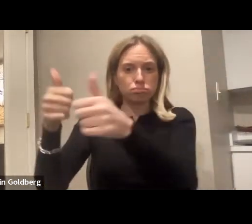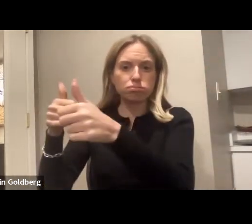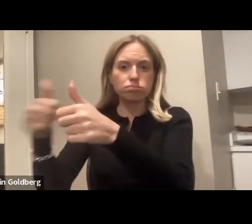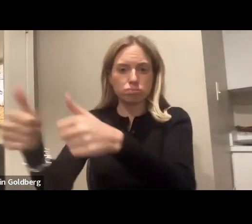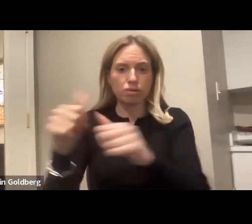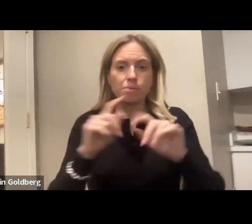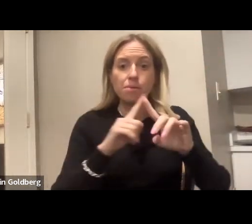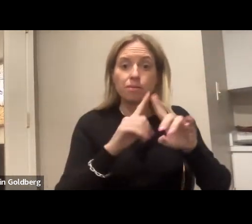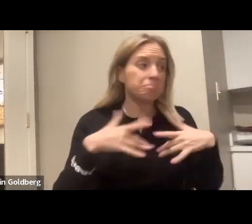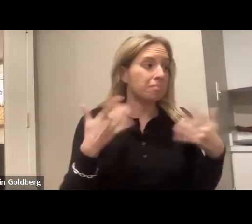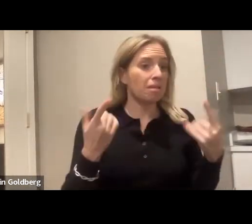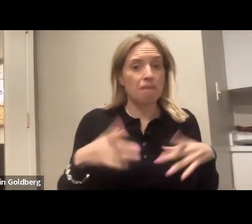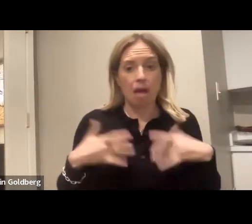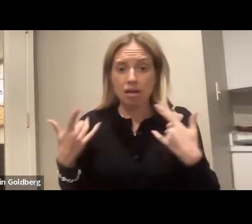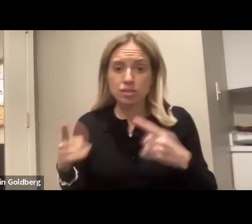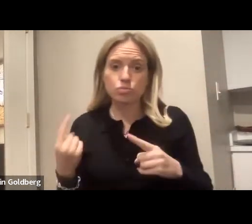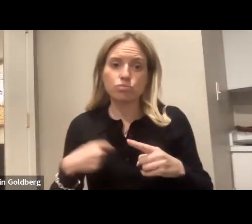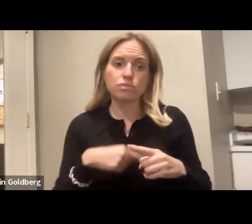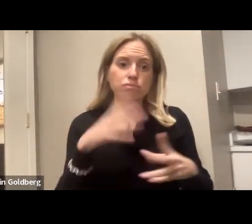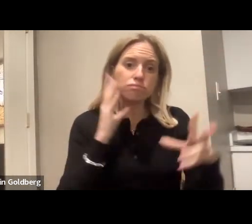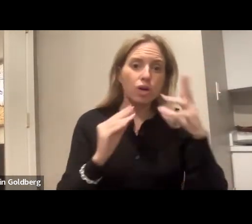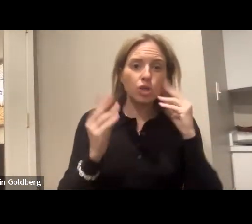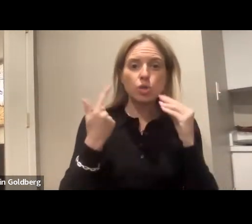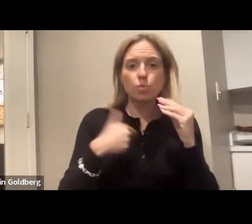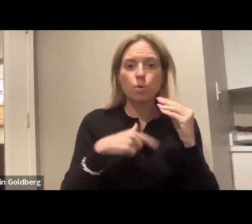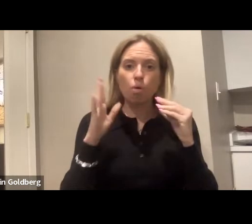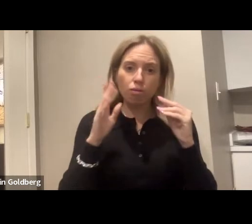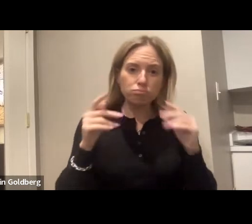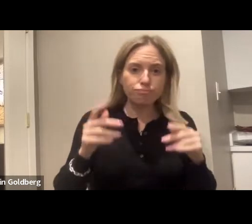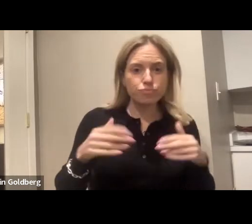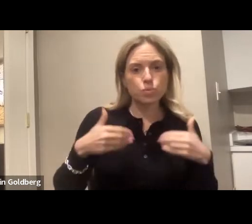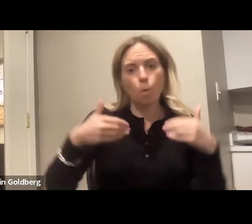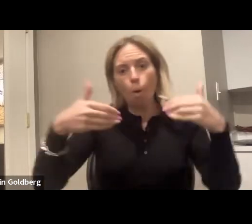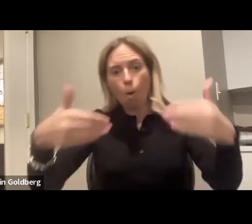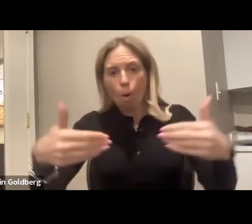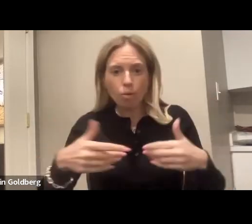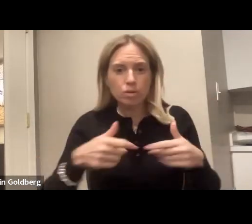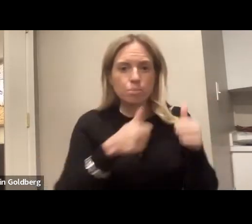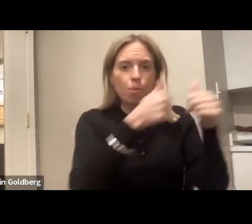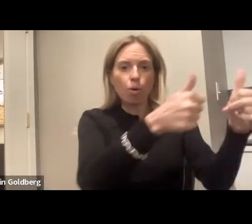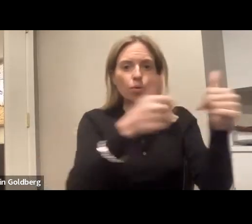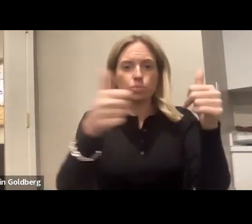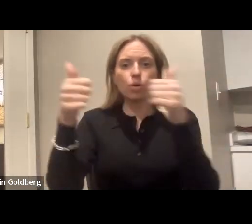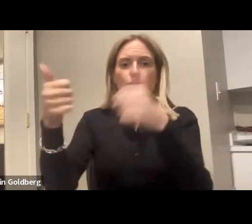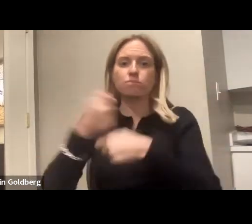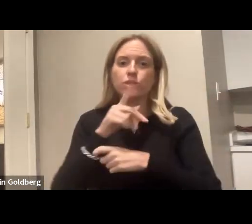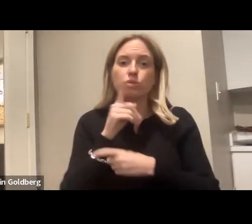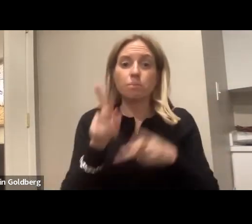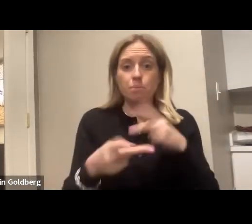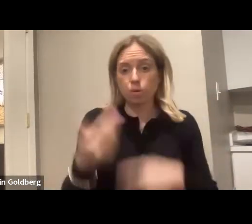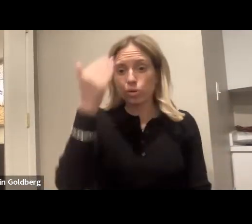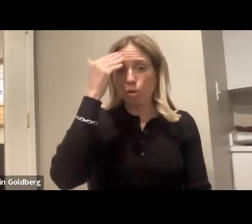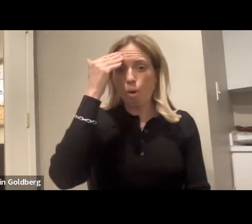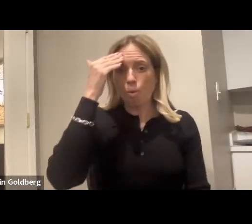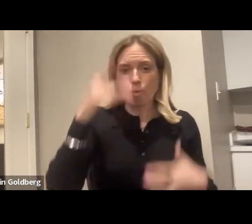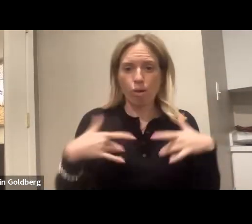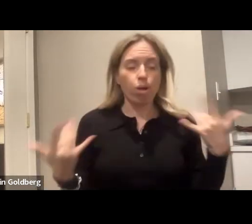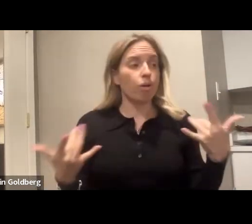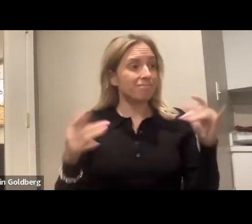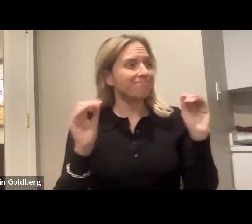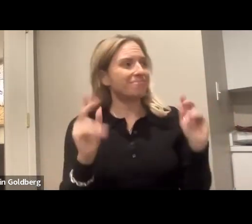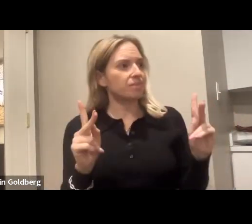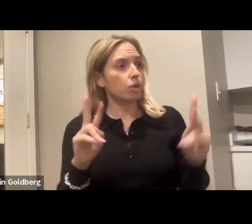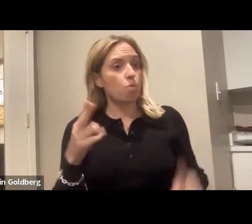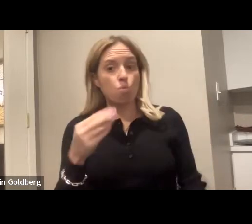just different events that we've gone to, that we go out, and make sure they get that information. Okay. Commissioner Rhodes, you